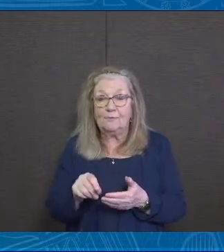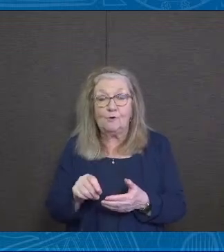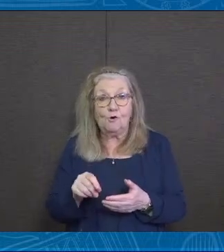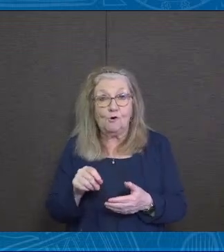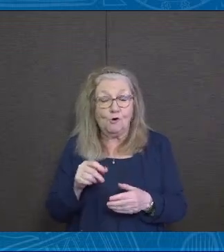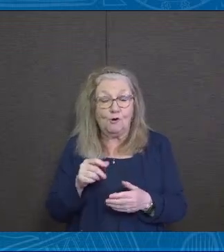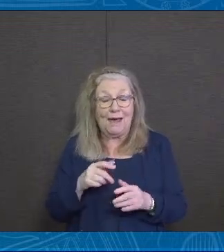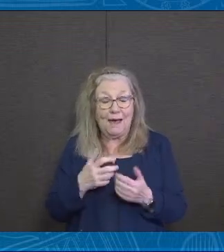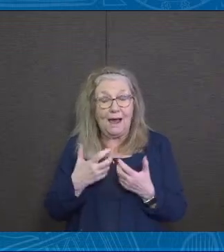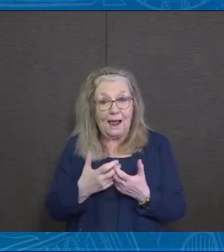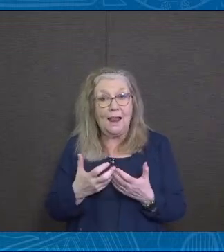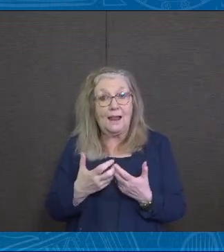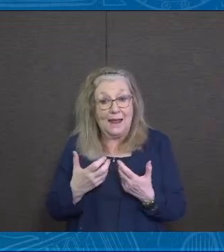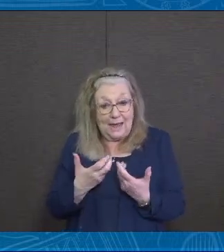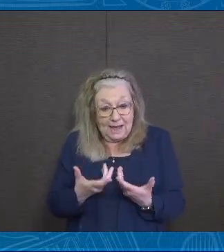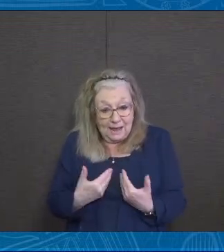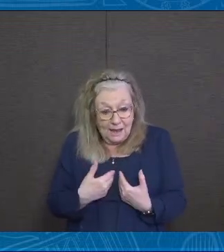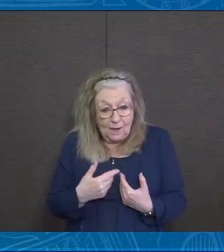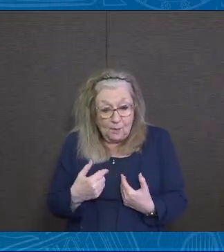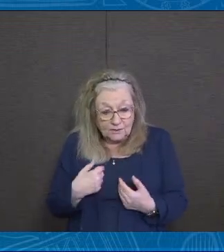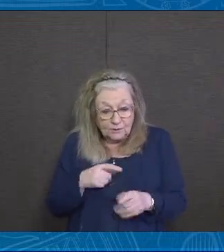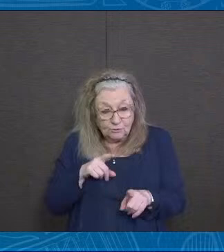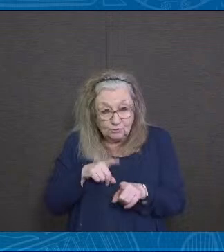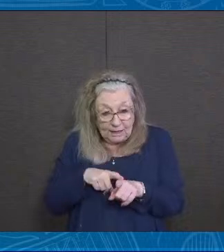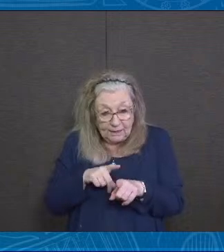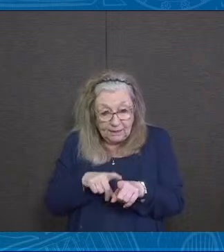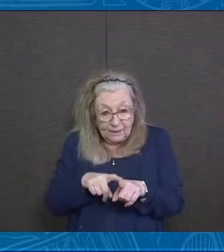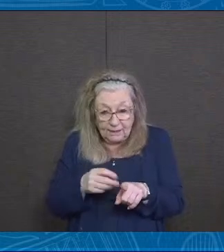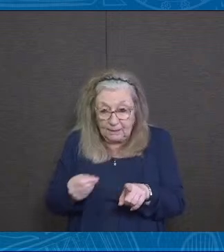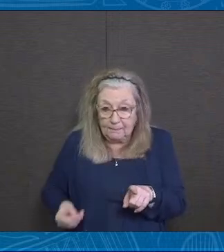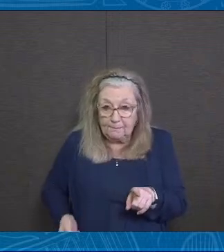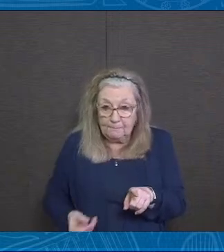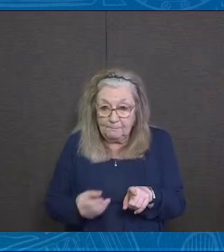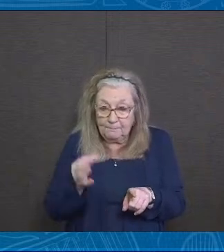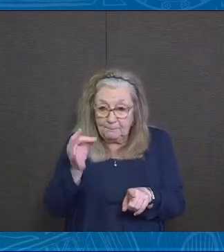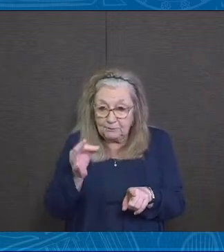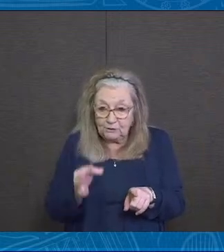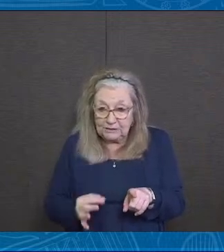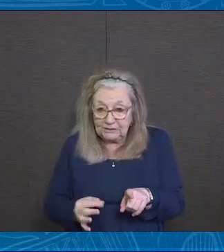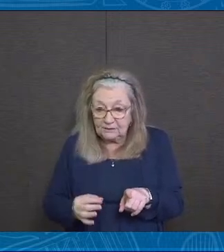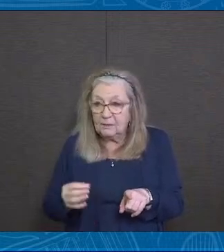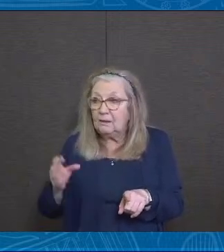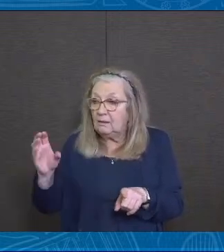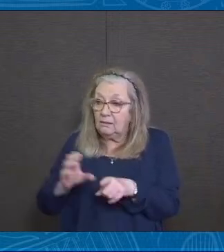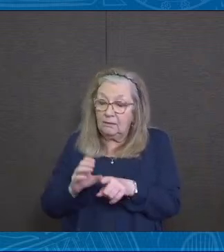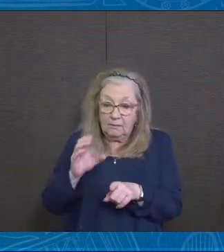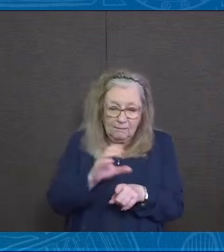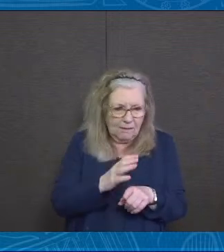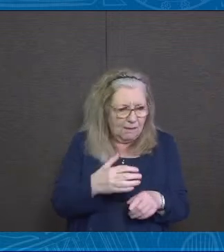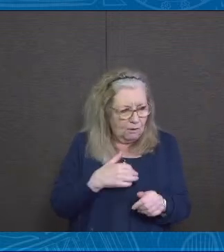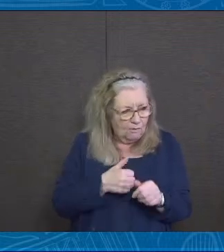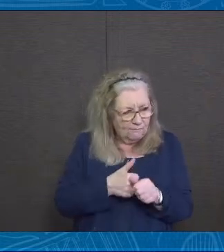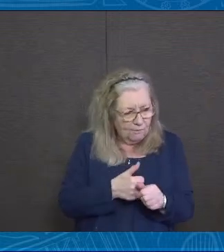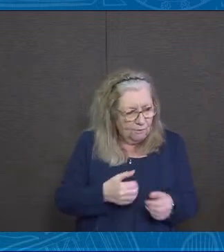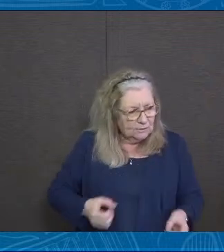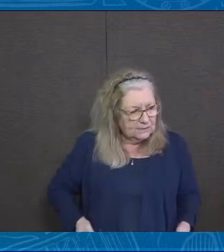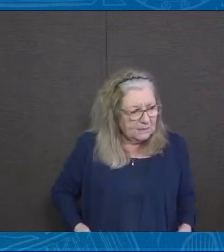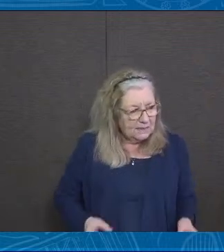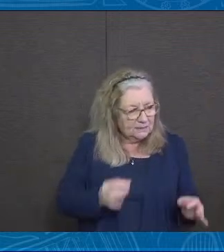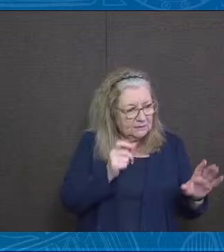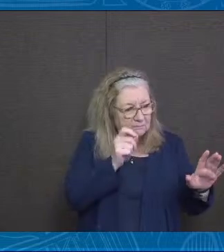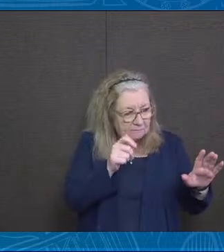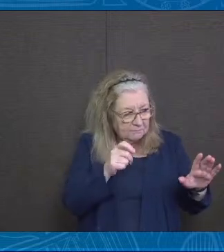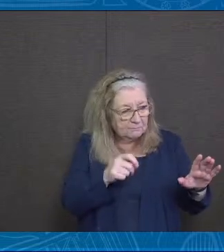track the DRRM budget and the spending performance of agencies, local government units, and government-owned